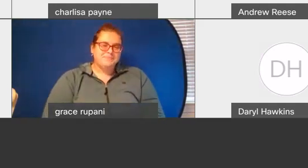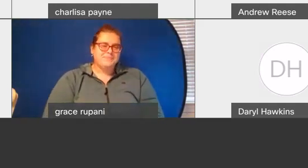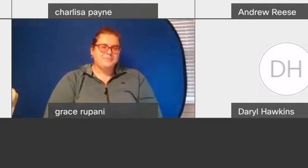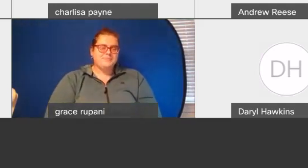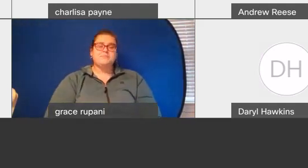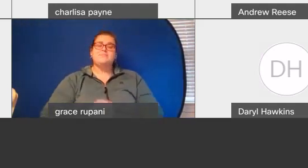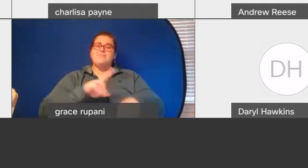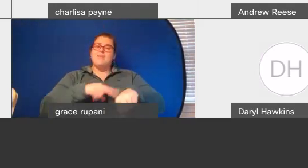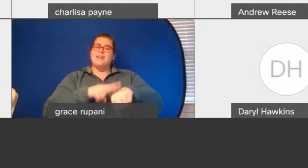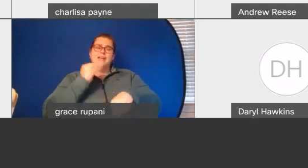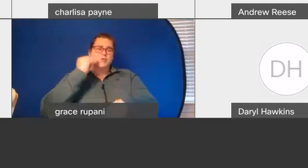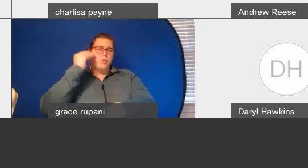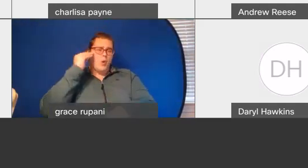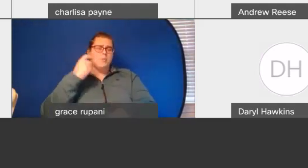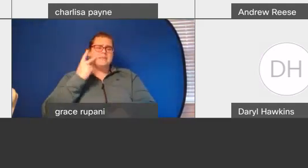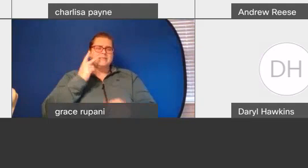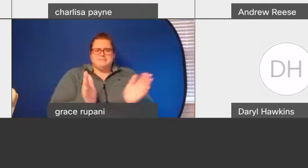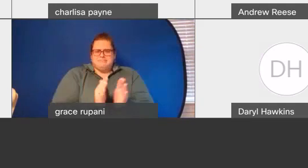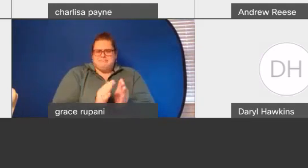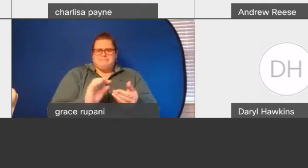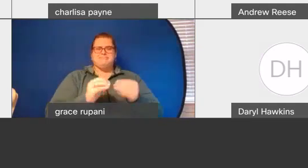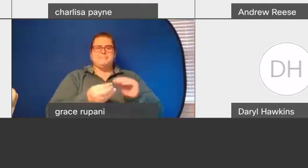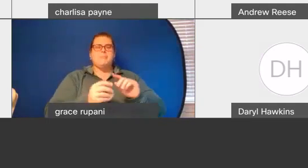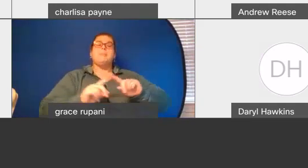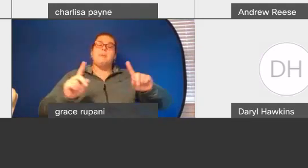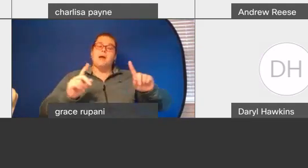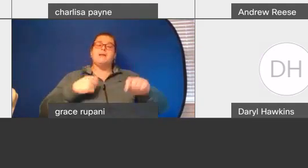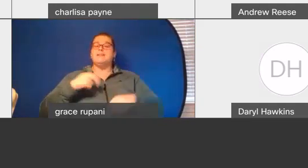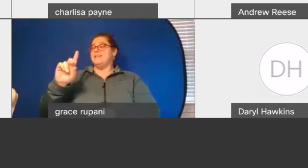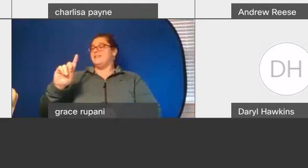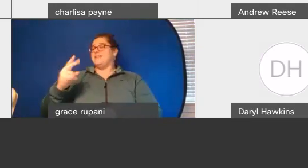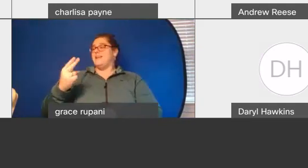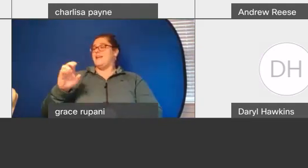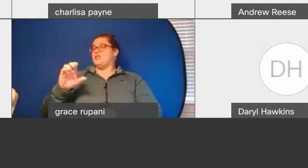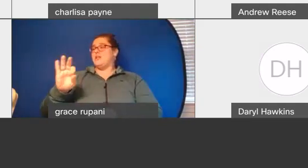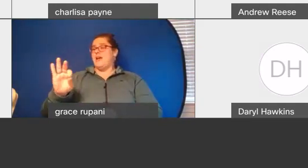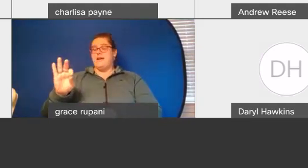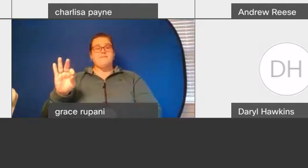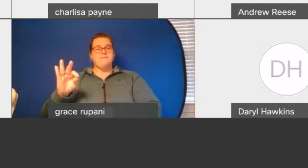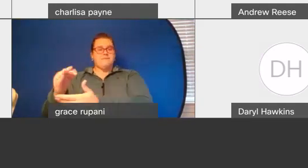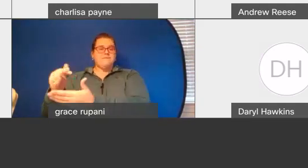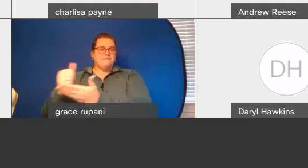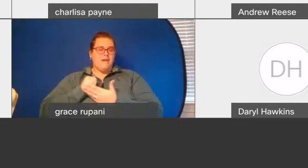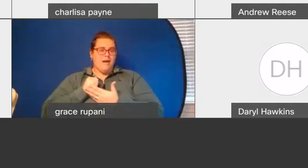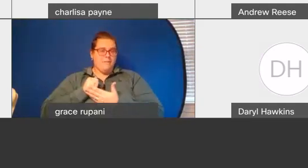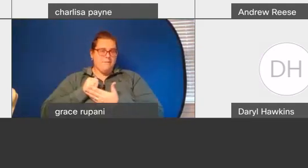homes, but we, through support from DHCF, I believe starting in